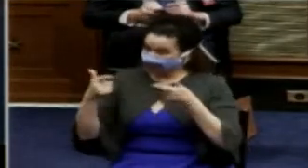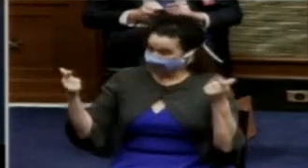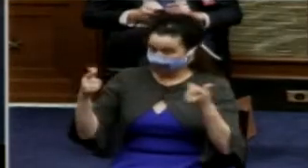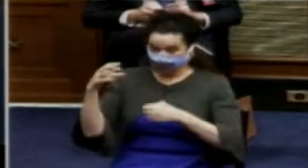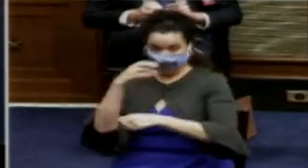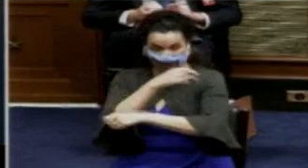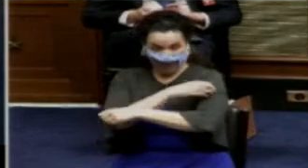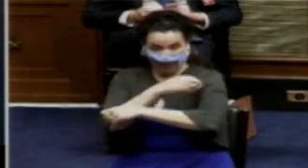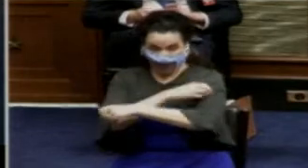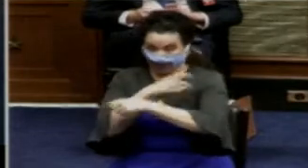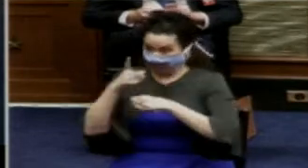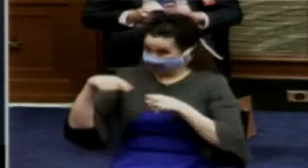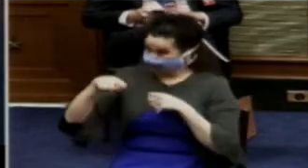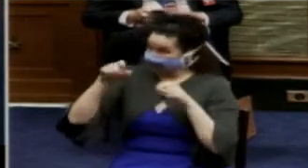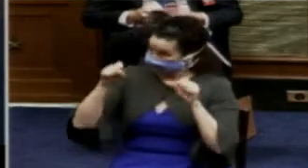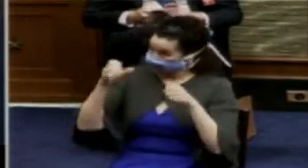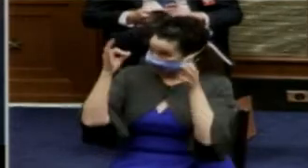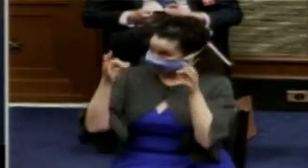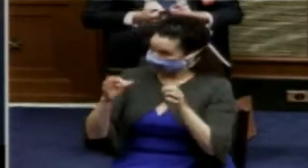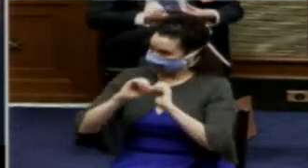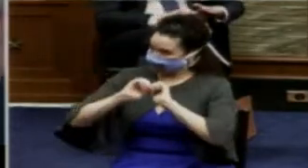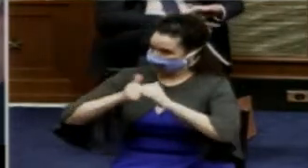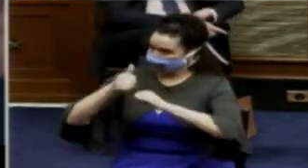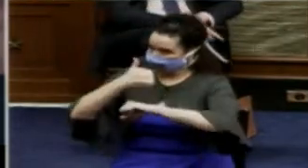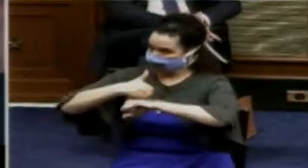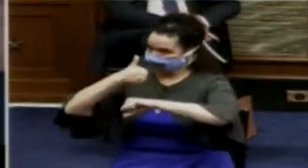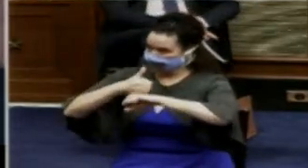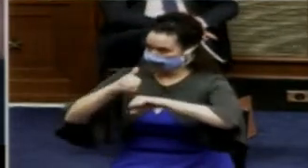the physical configuration of that state.